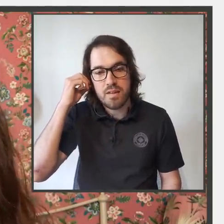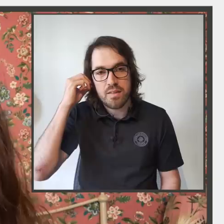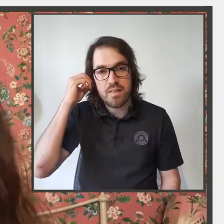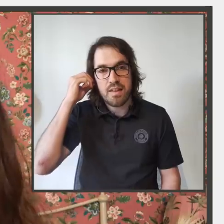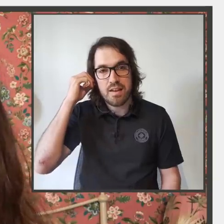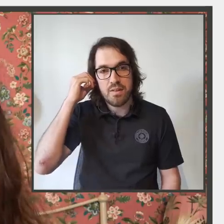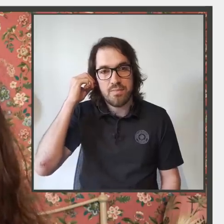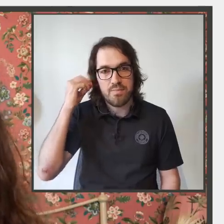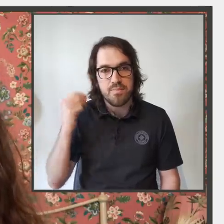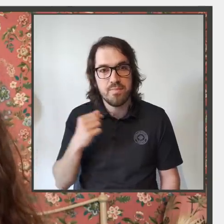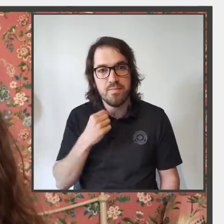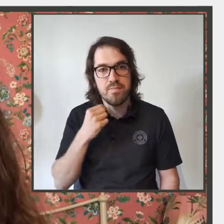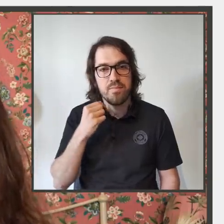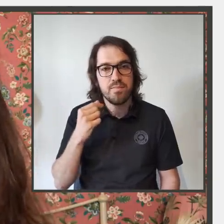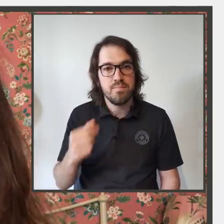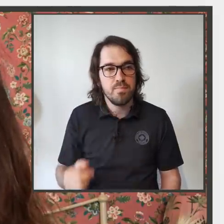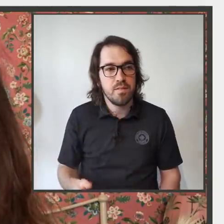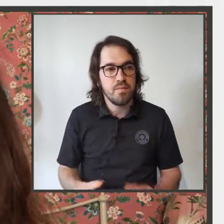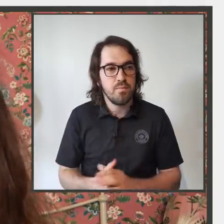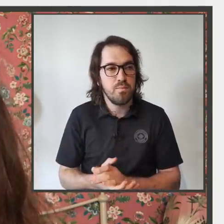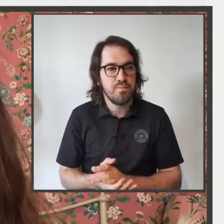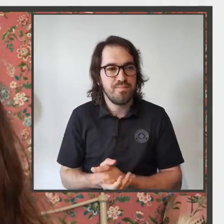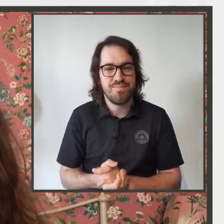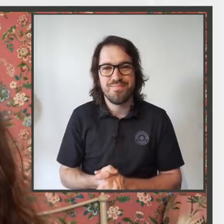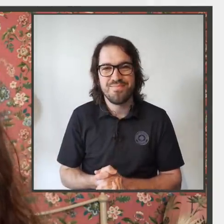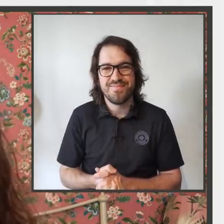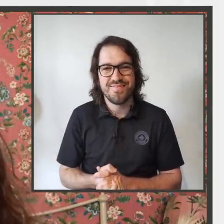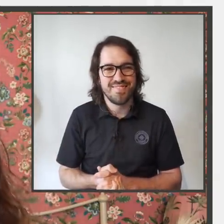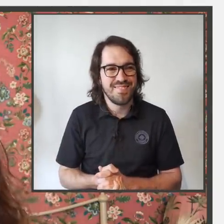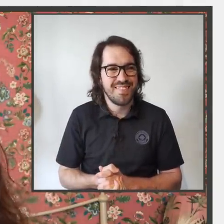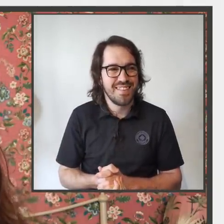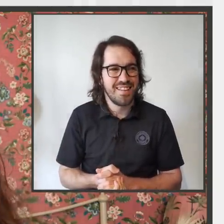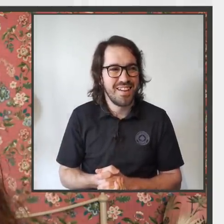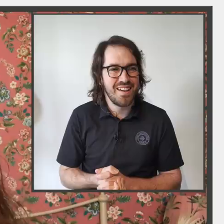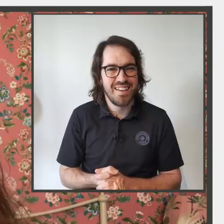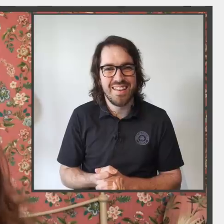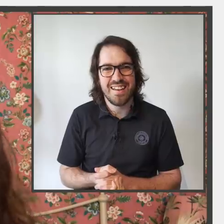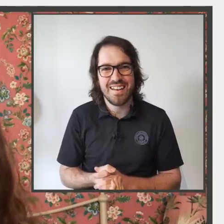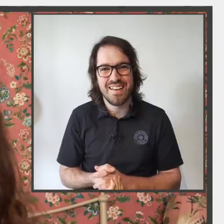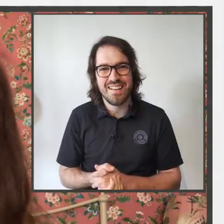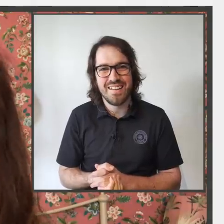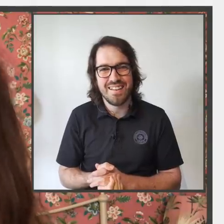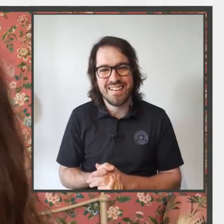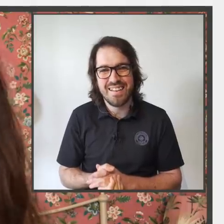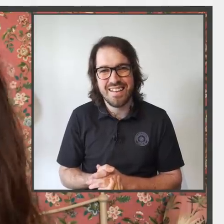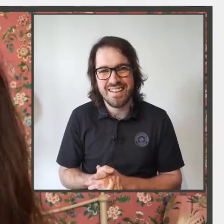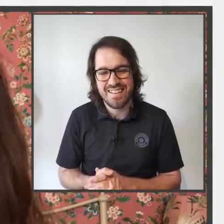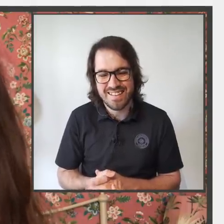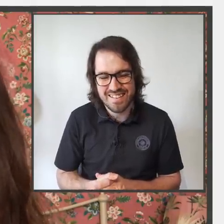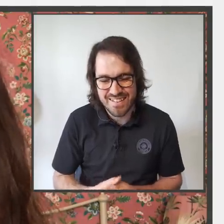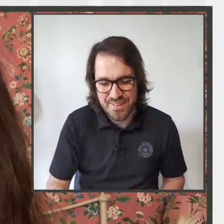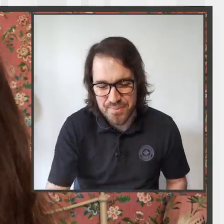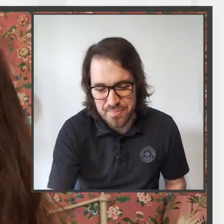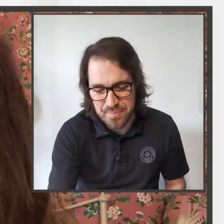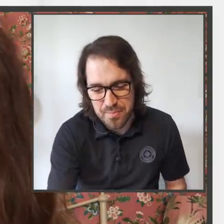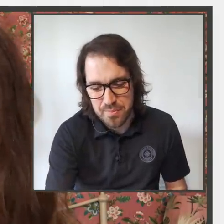a noun that we can give to a body of water, especially a river or a canal. So the headline writers have done